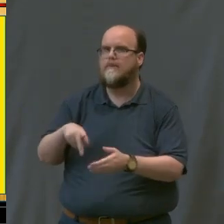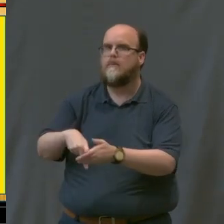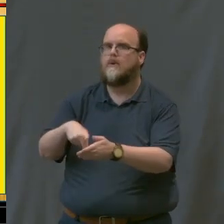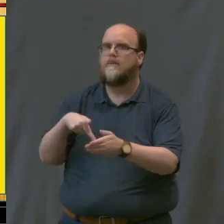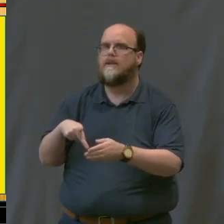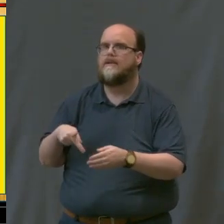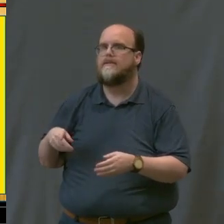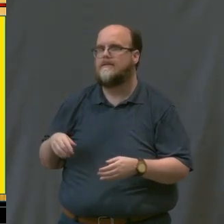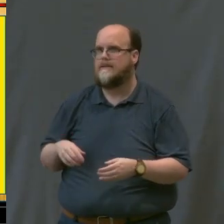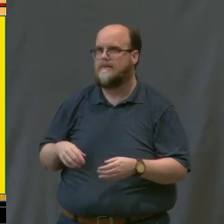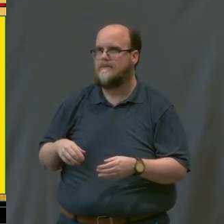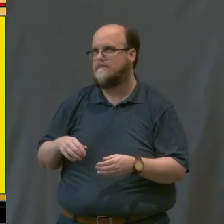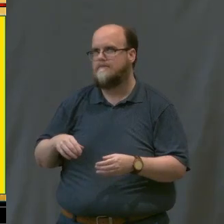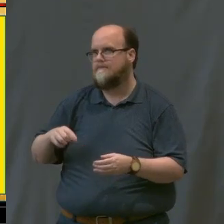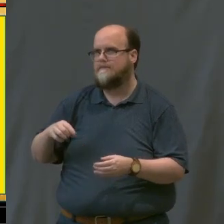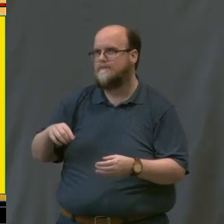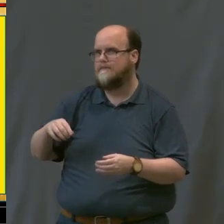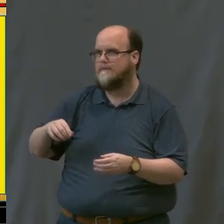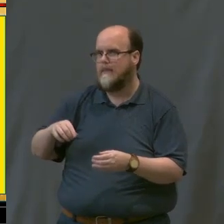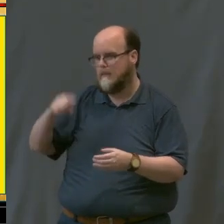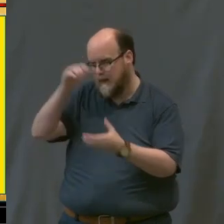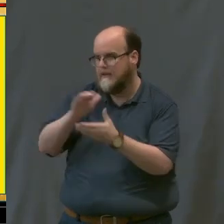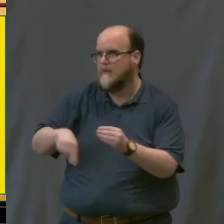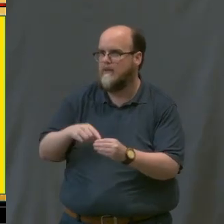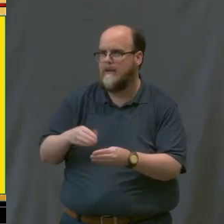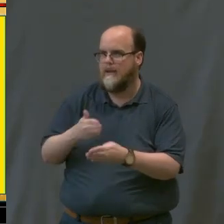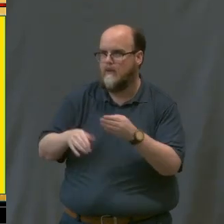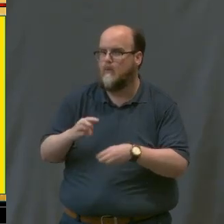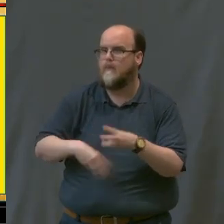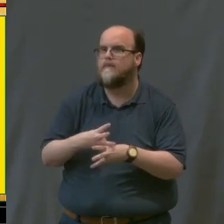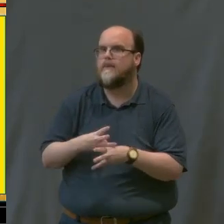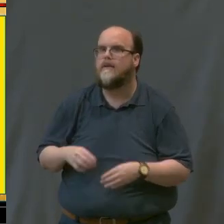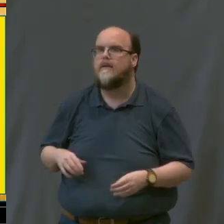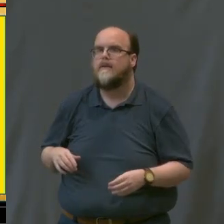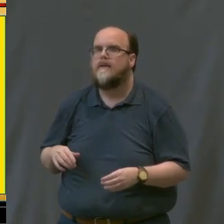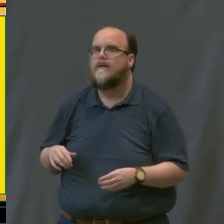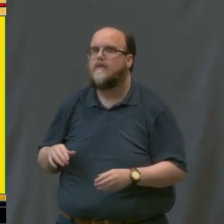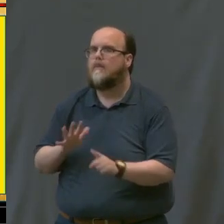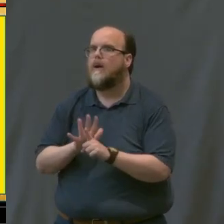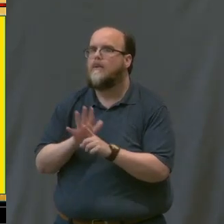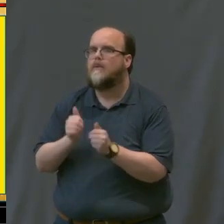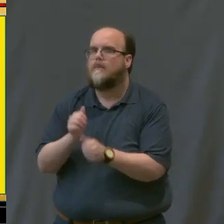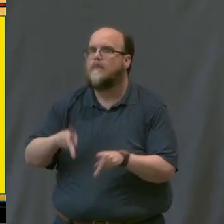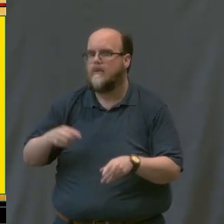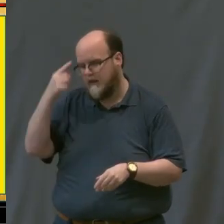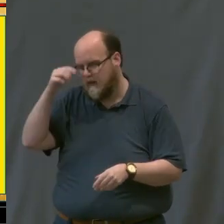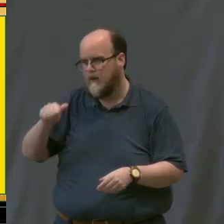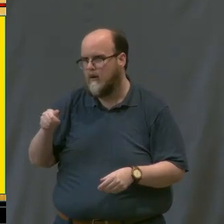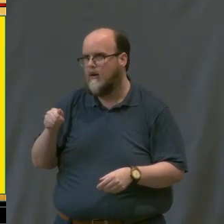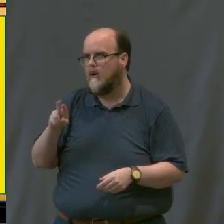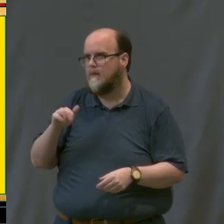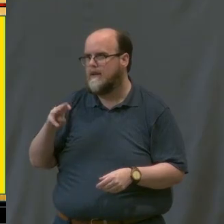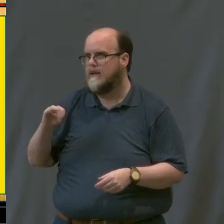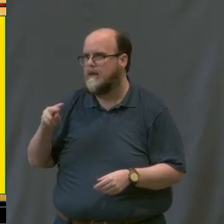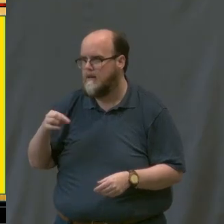eschatology. That's the doctrine of last things. As such, it is popular with those who believe that, number one, Armageddon is a literal physical battle.